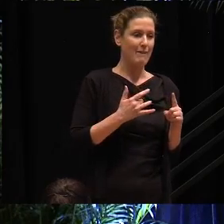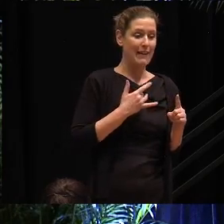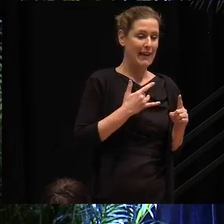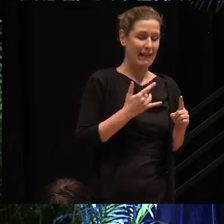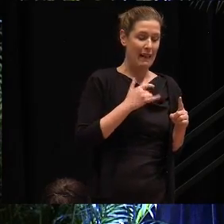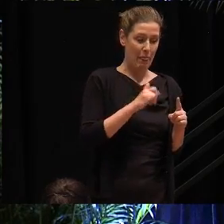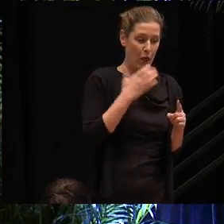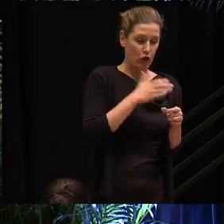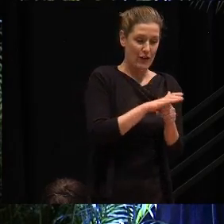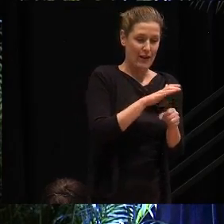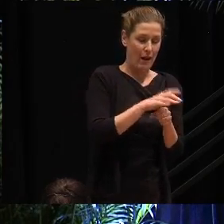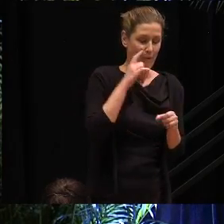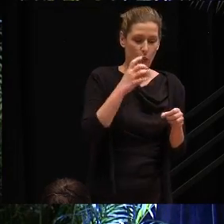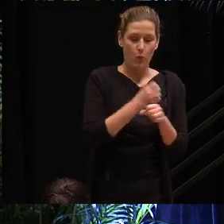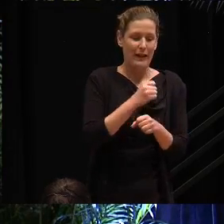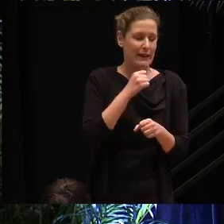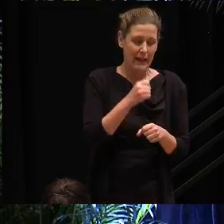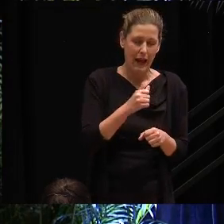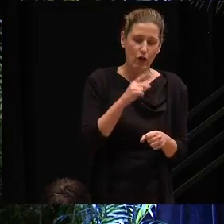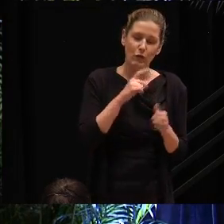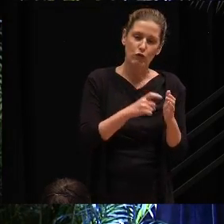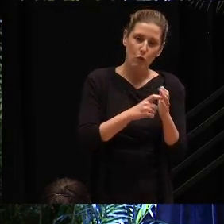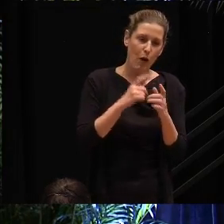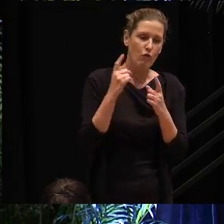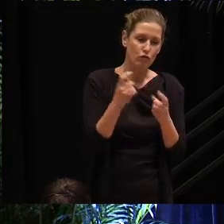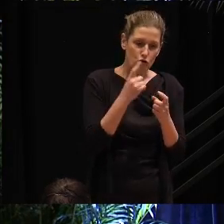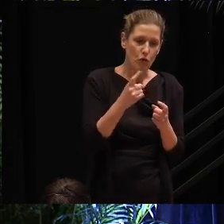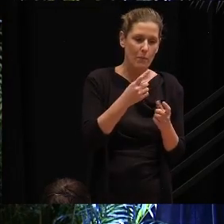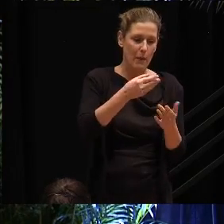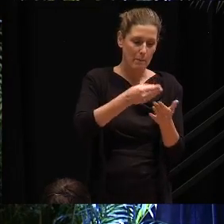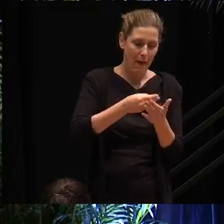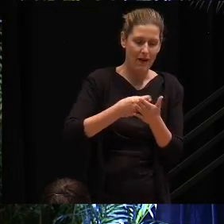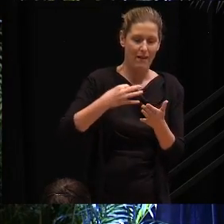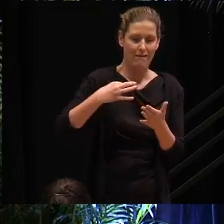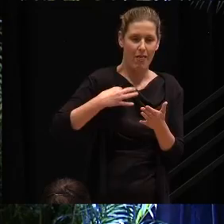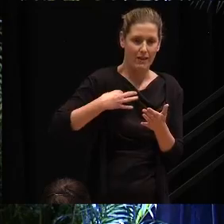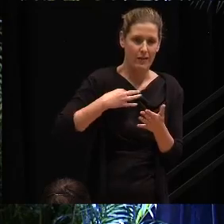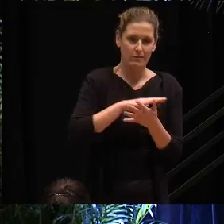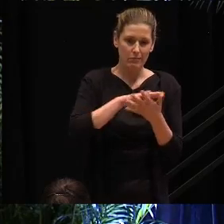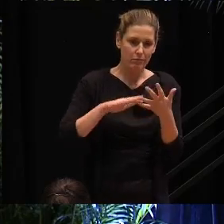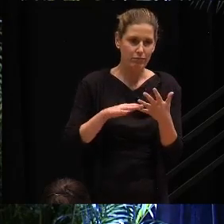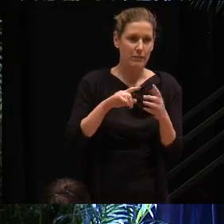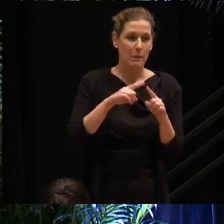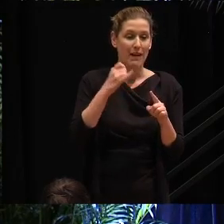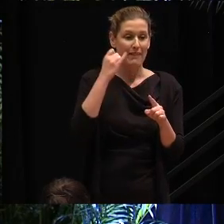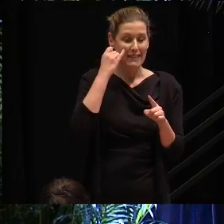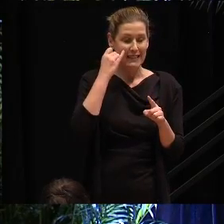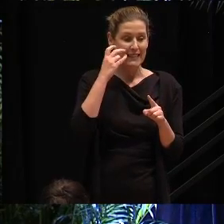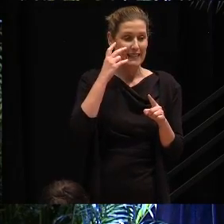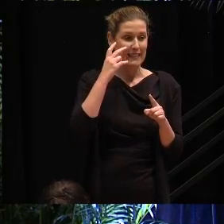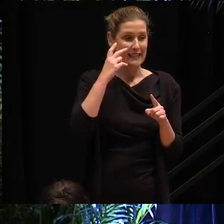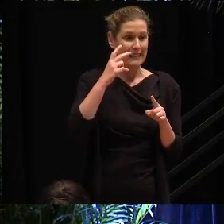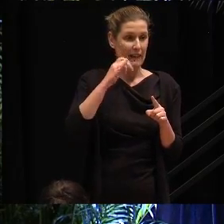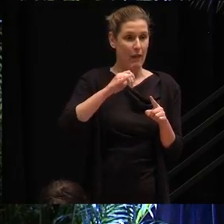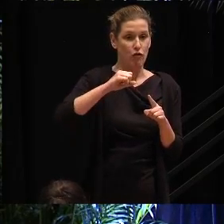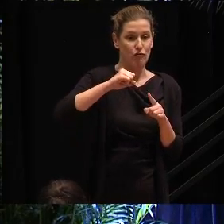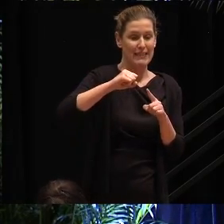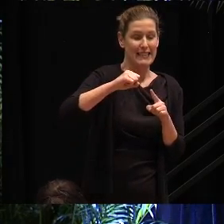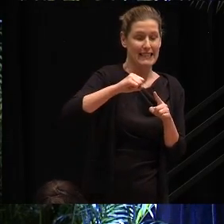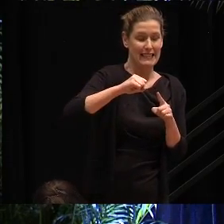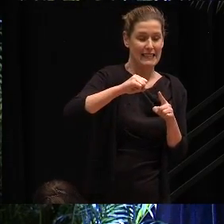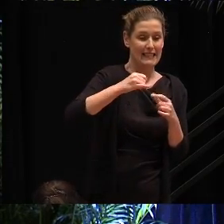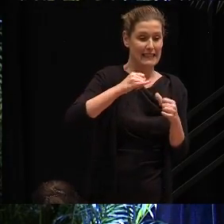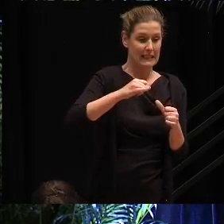it requires recruitment, it requires money and volunteers. And if we see if resist continues to morph